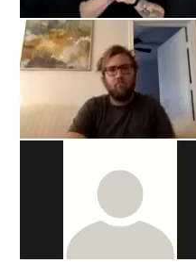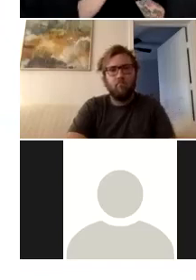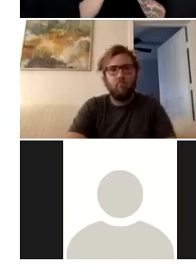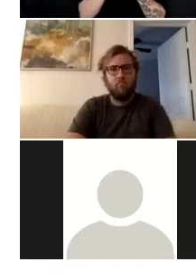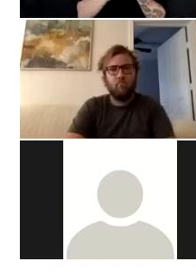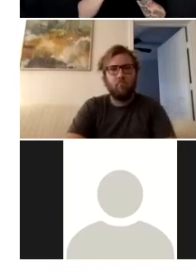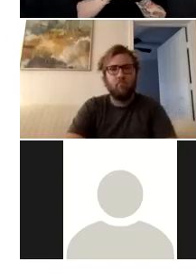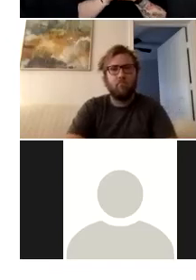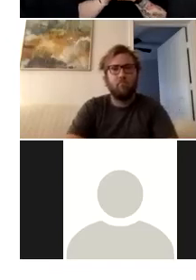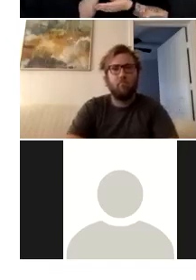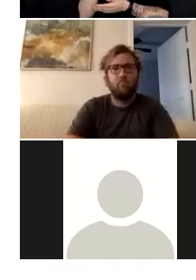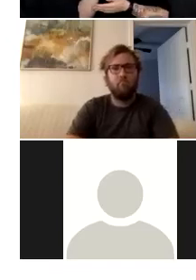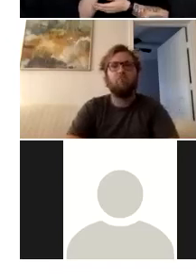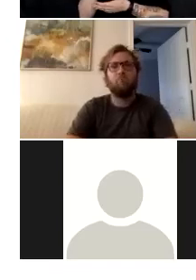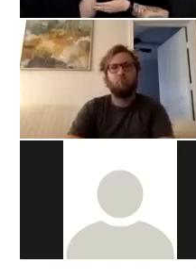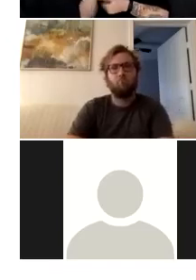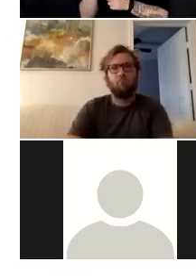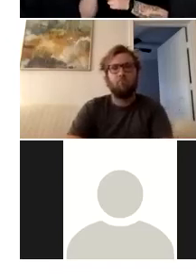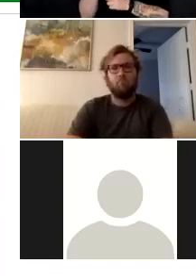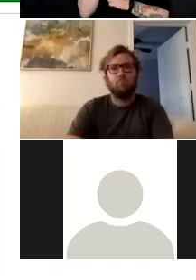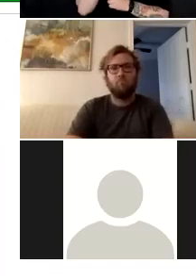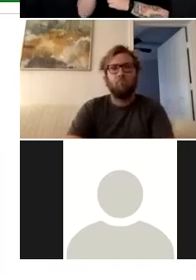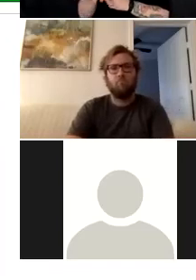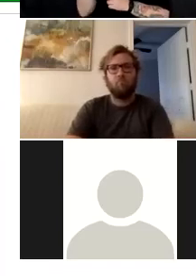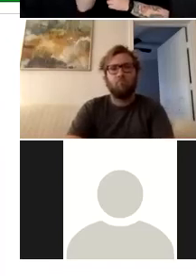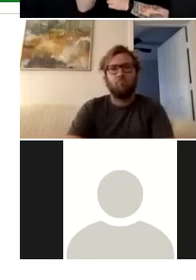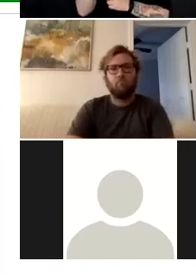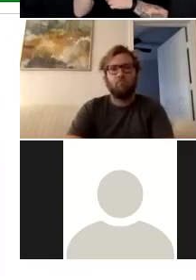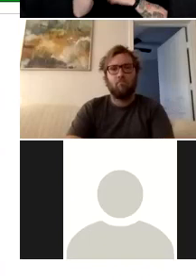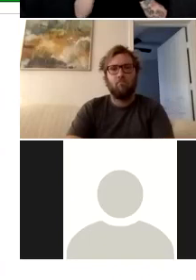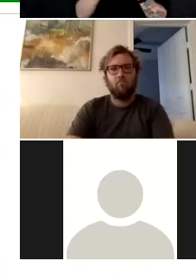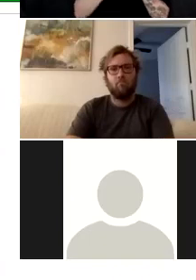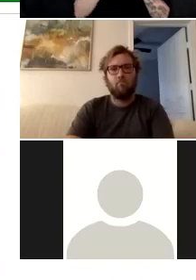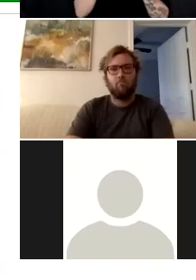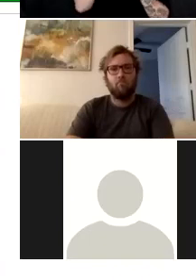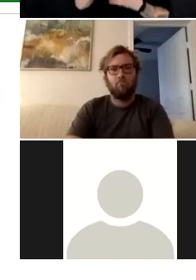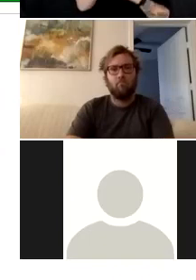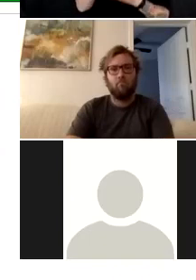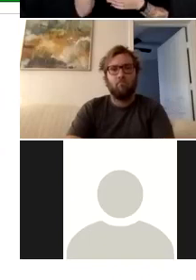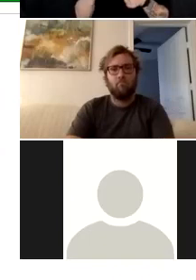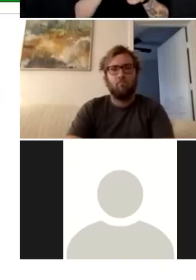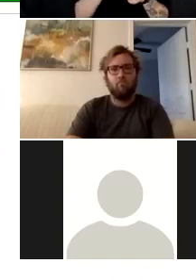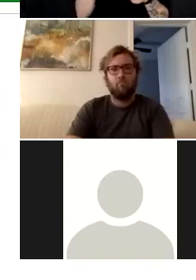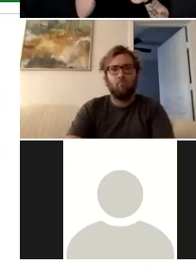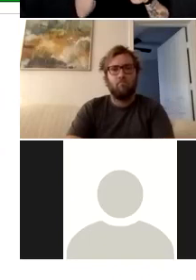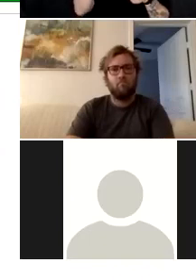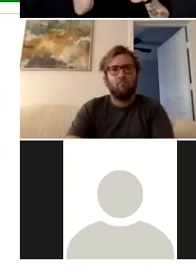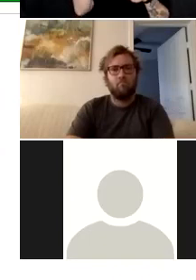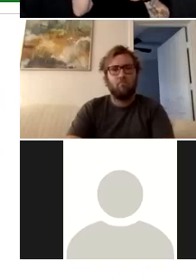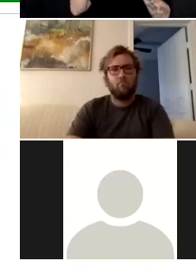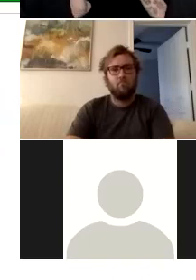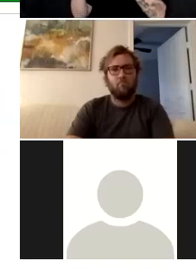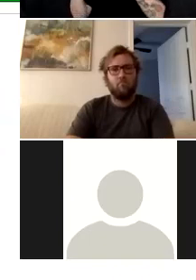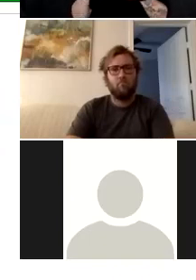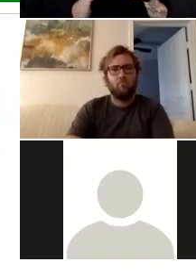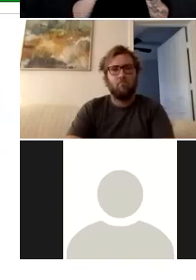will find the midterm logistics and the study guide. You won't have access to that